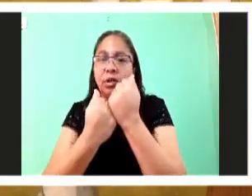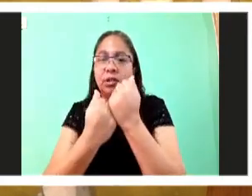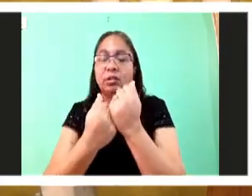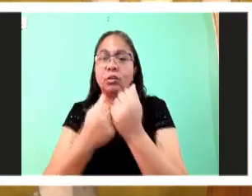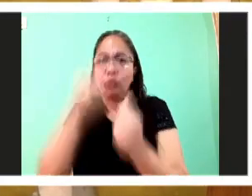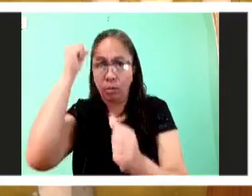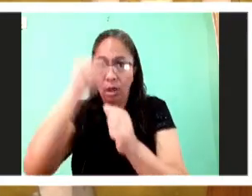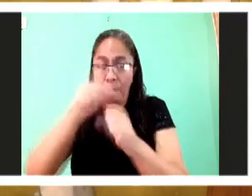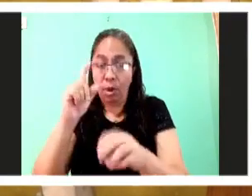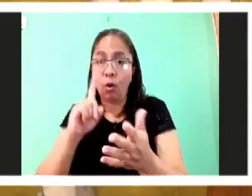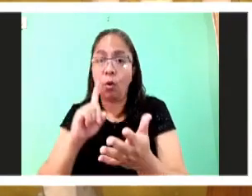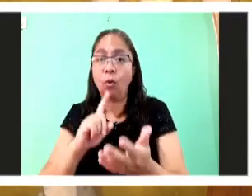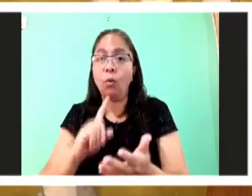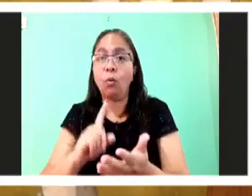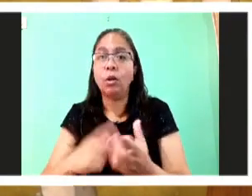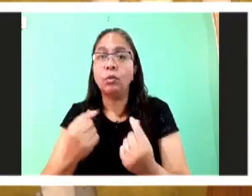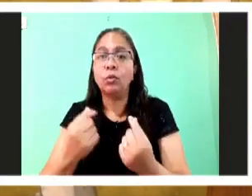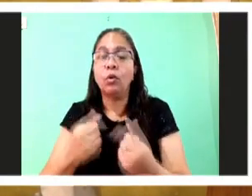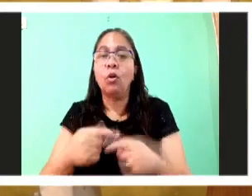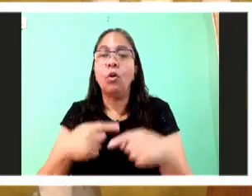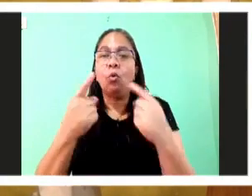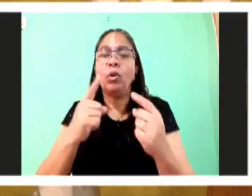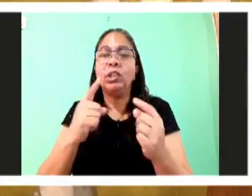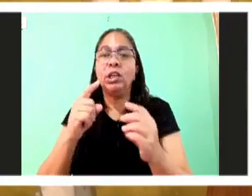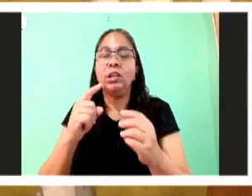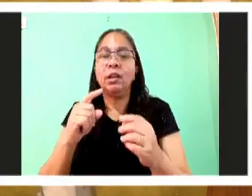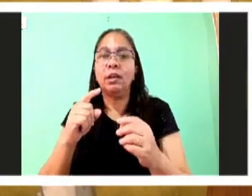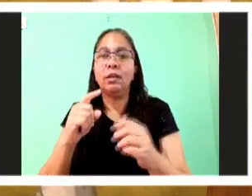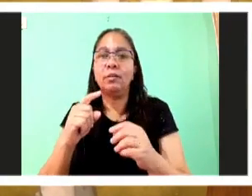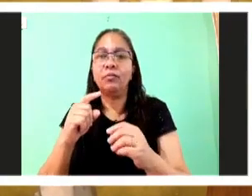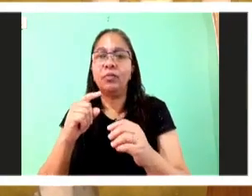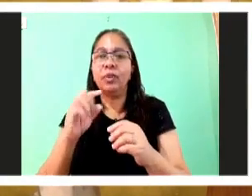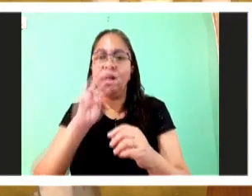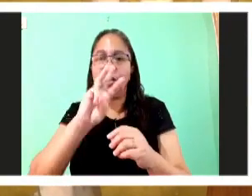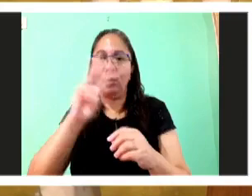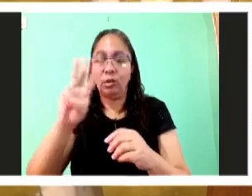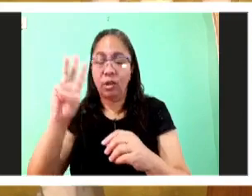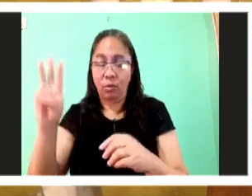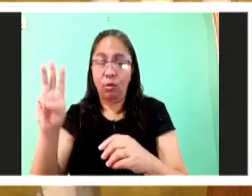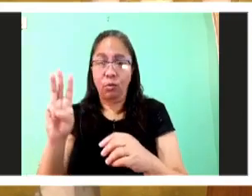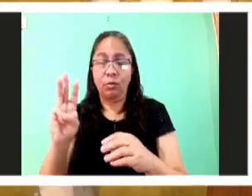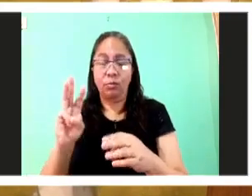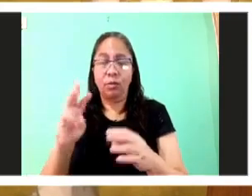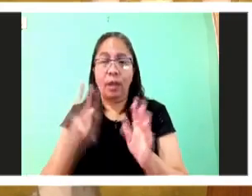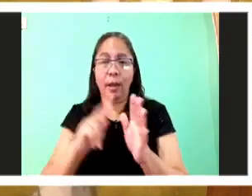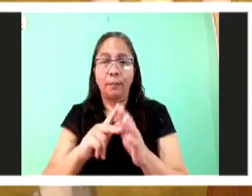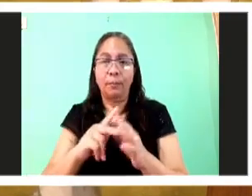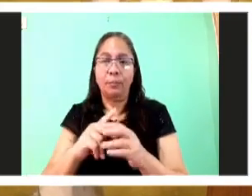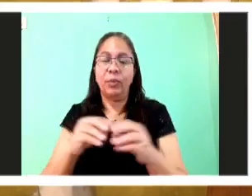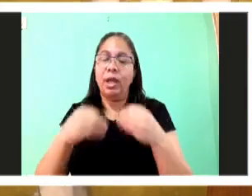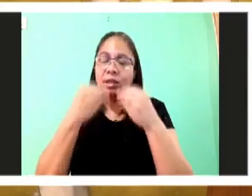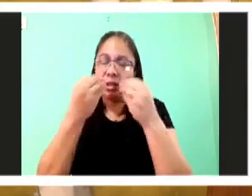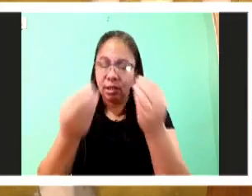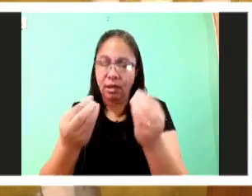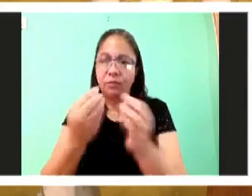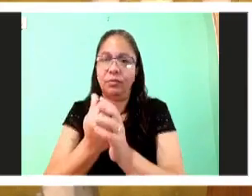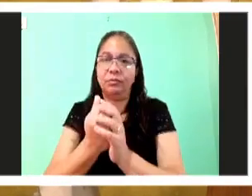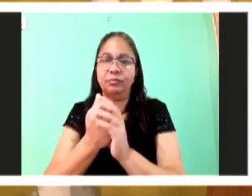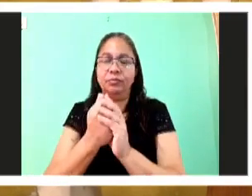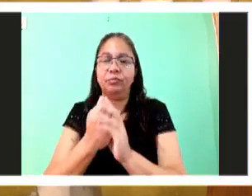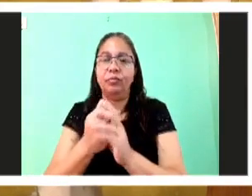to Trinity or Living Water page and do that. For the pandemic relief and the ongoing of the church, Catholic